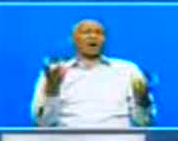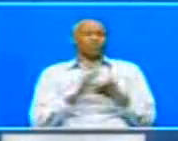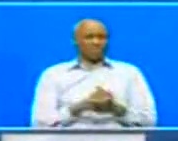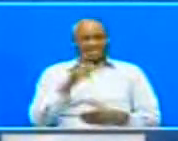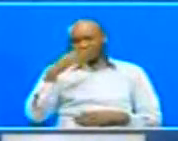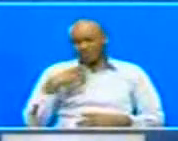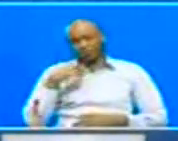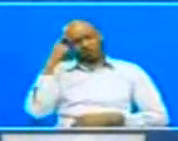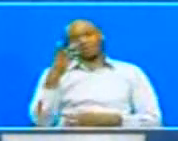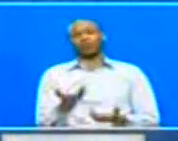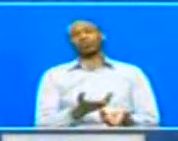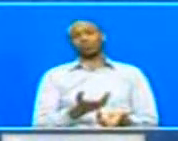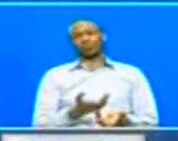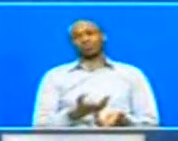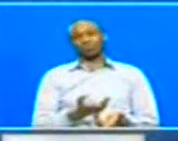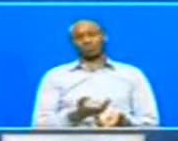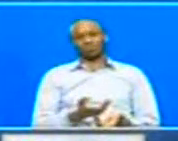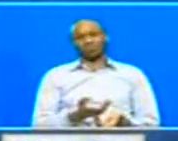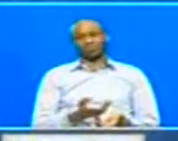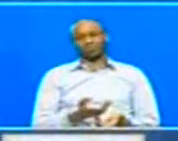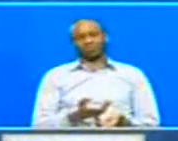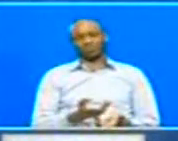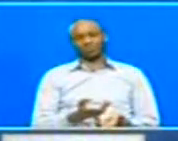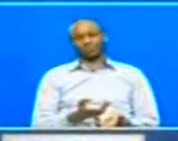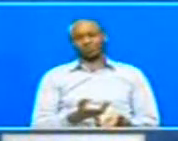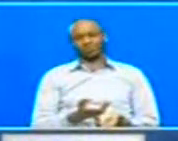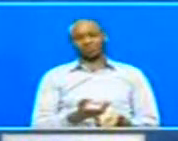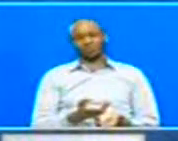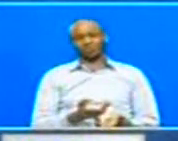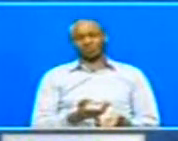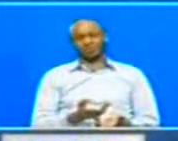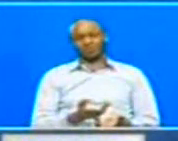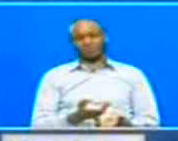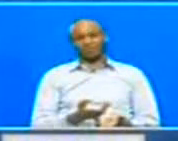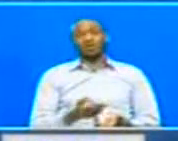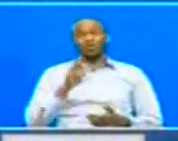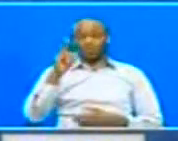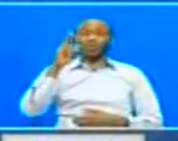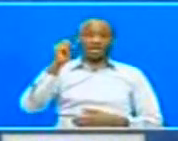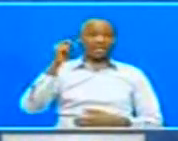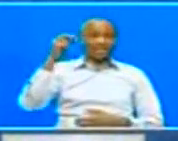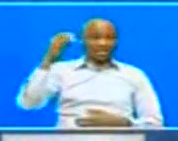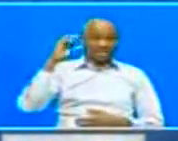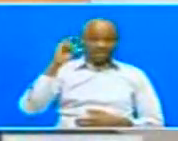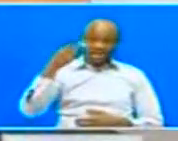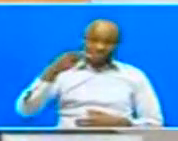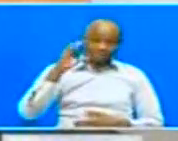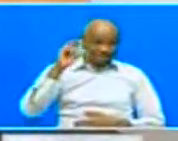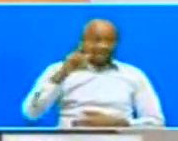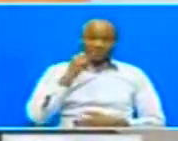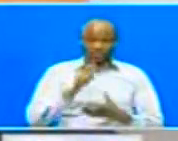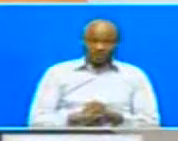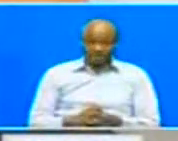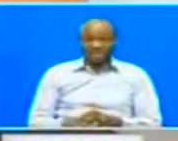here, how long you should stay here. And the Dadaab falls within our borders? Of course. There is, within our jurisdiction. Is the role of UNHCR in determining and ensuring any government